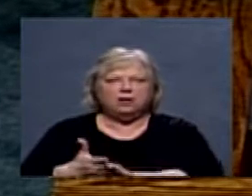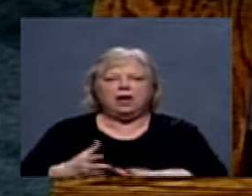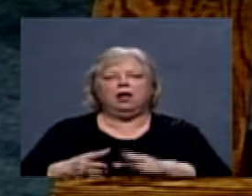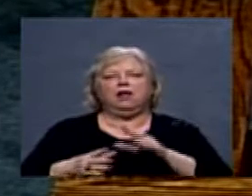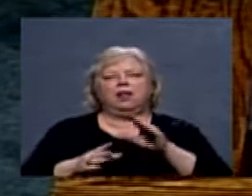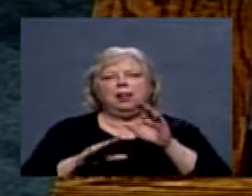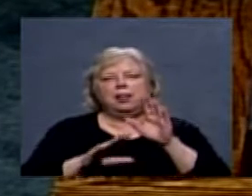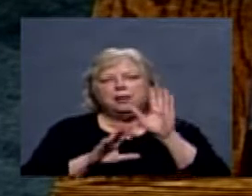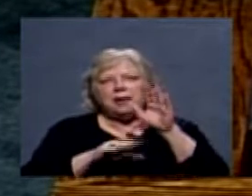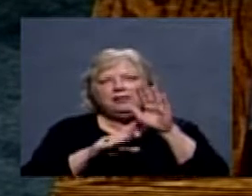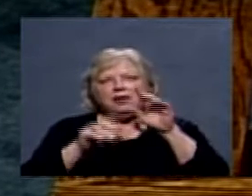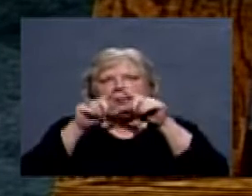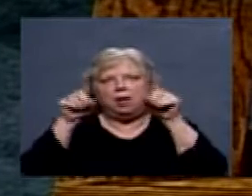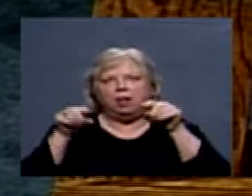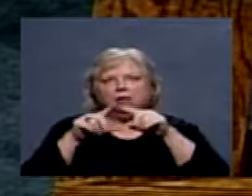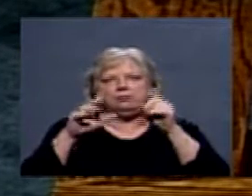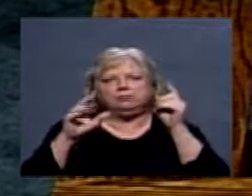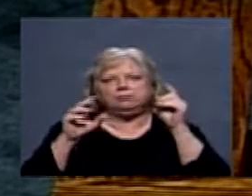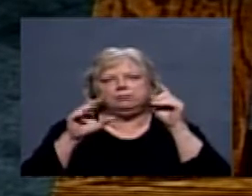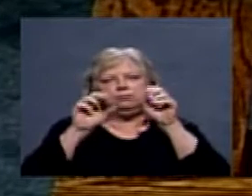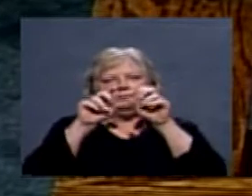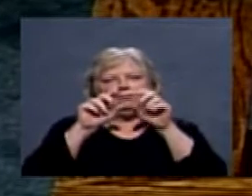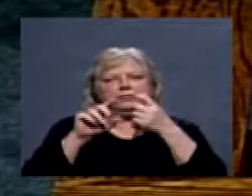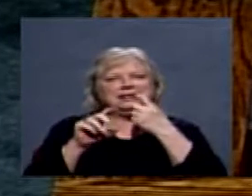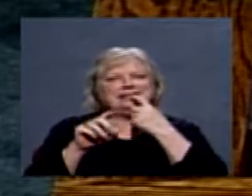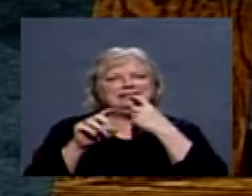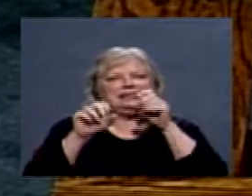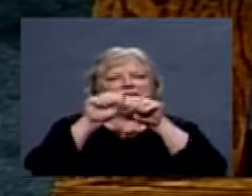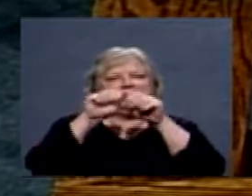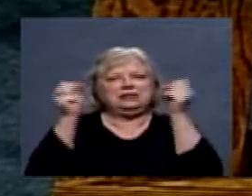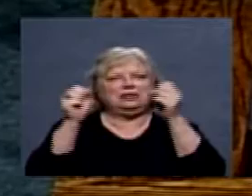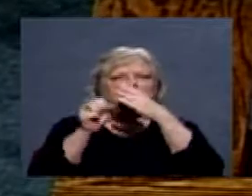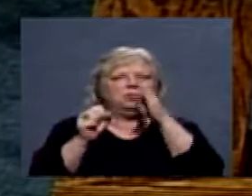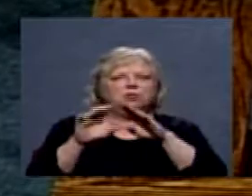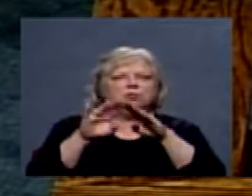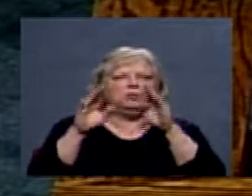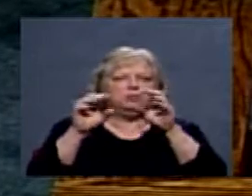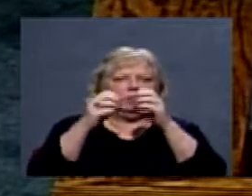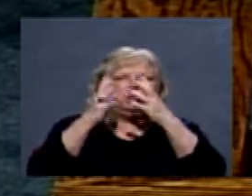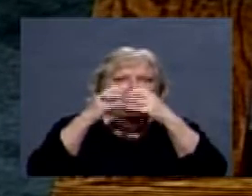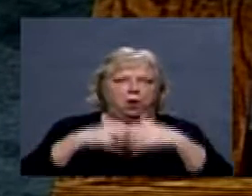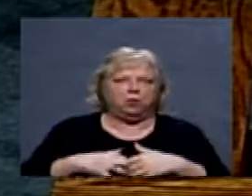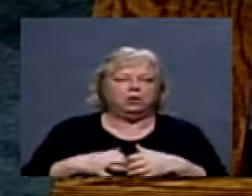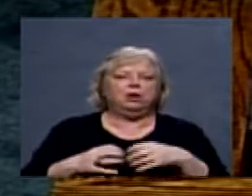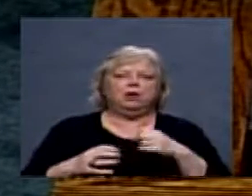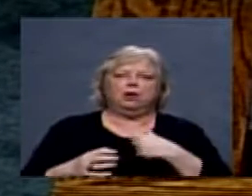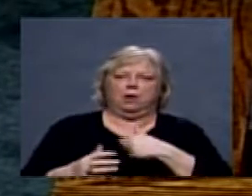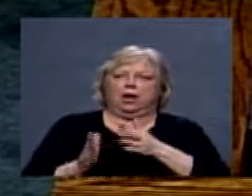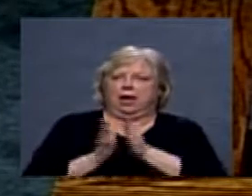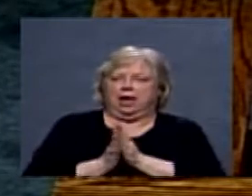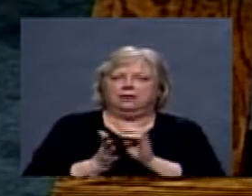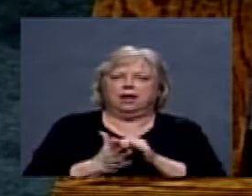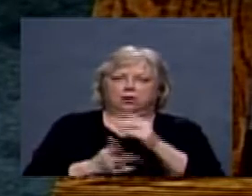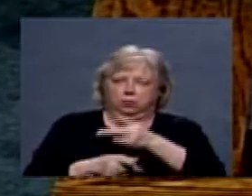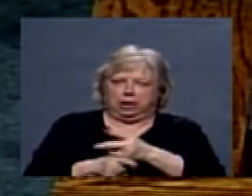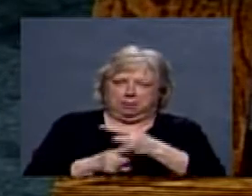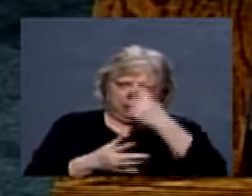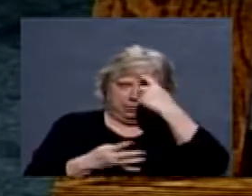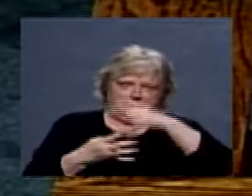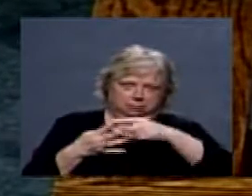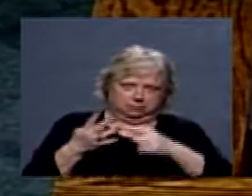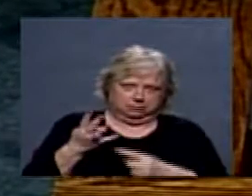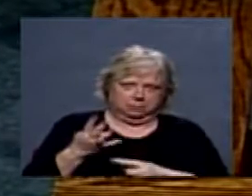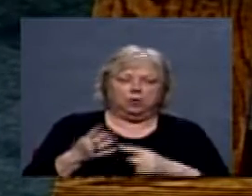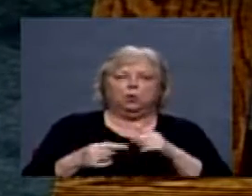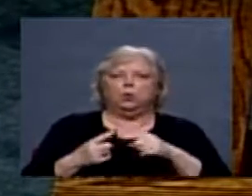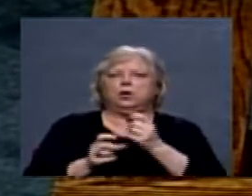These facilities serve our elderly and our special needs children, and I'd like to ask that you commissioners please keep that in mind when you're making the